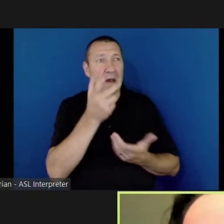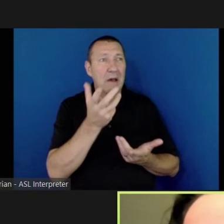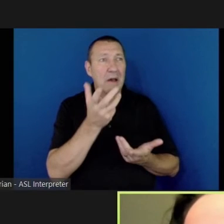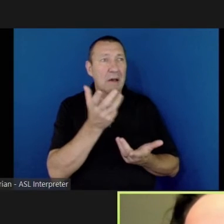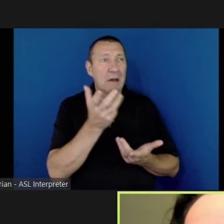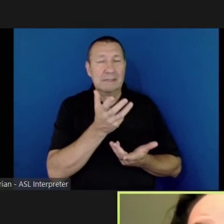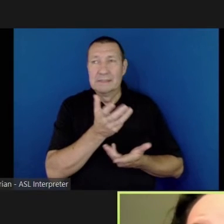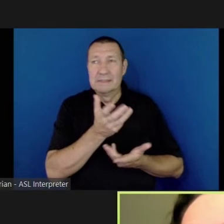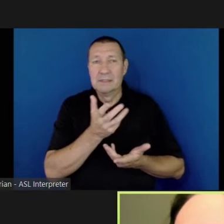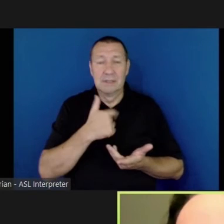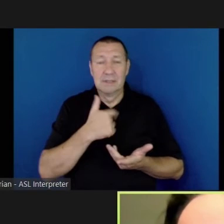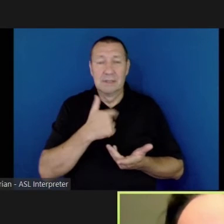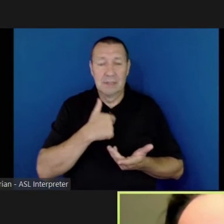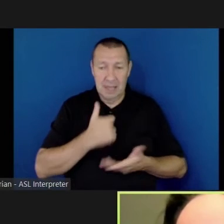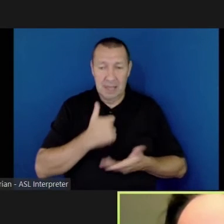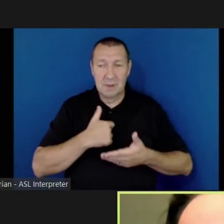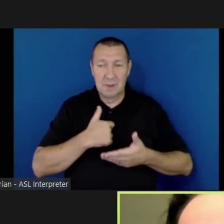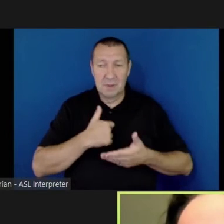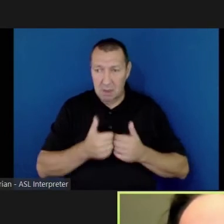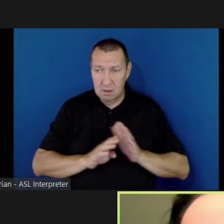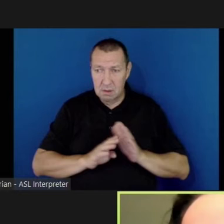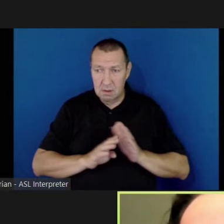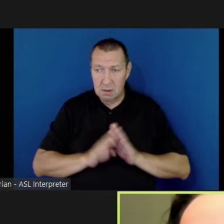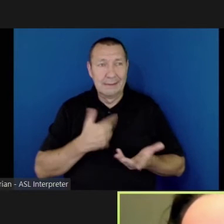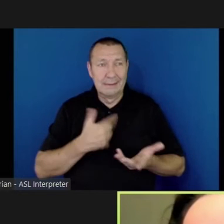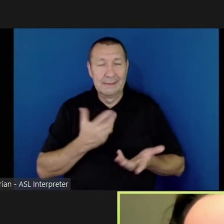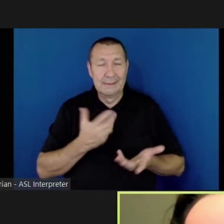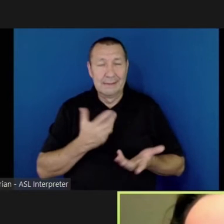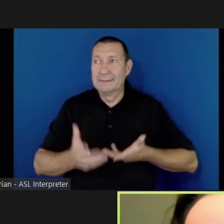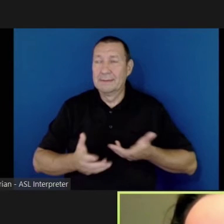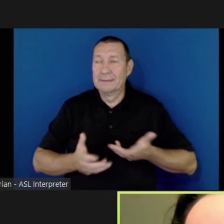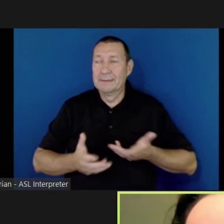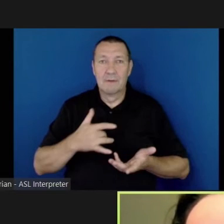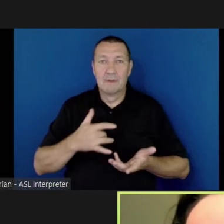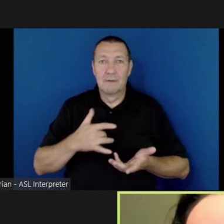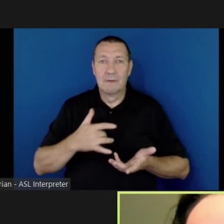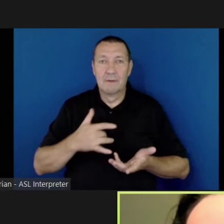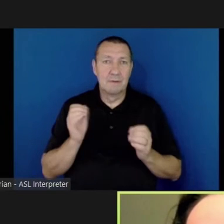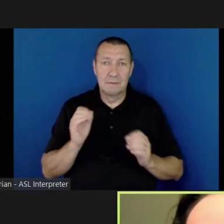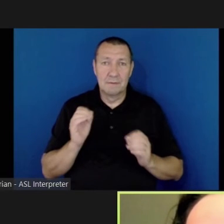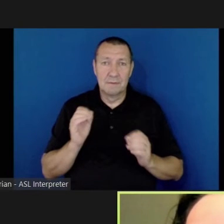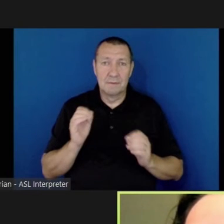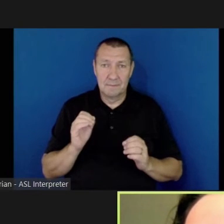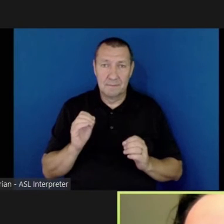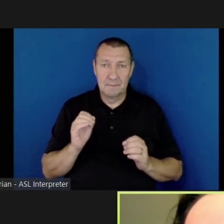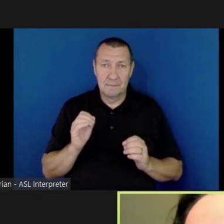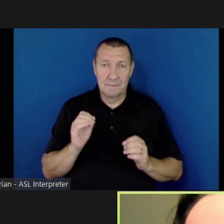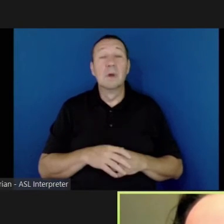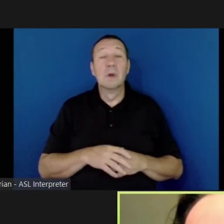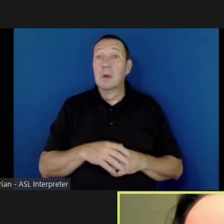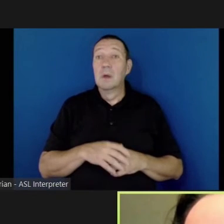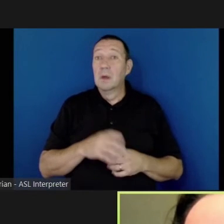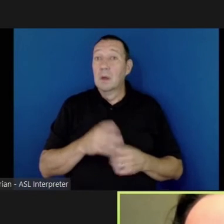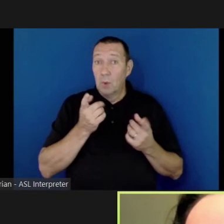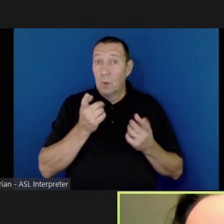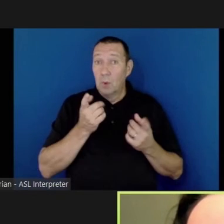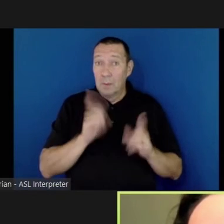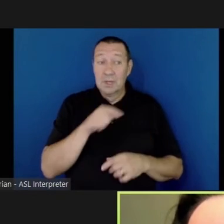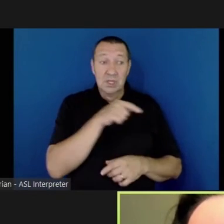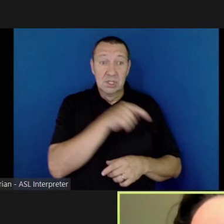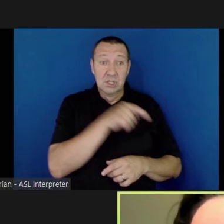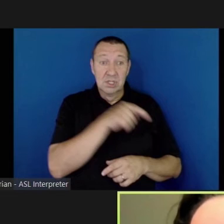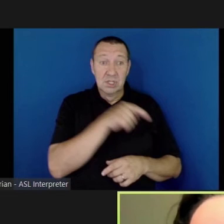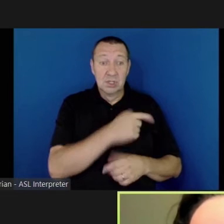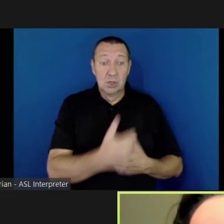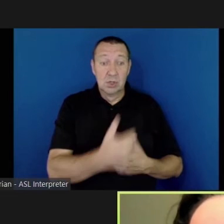to help her grow to her potential to be the confident young woman that she could be. And joining Super Niños